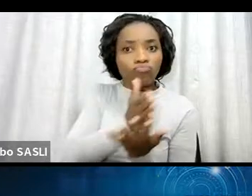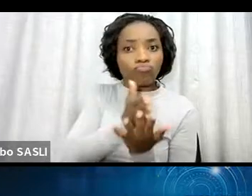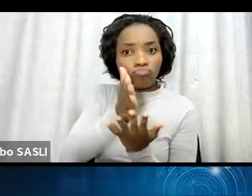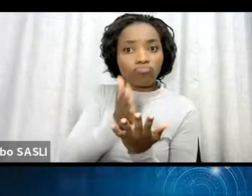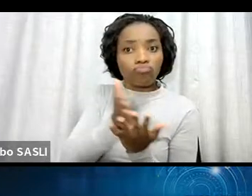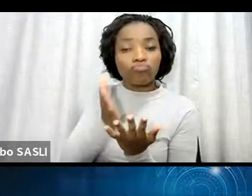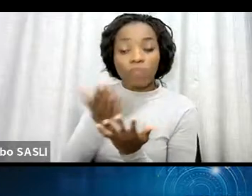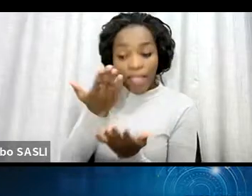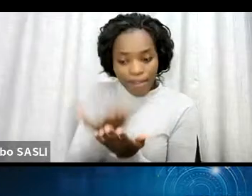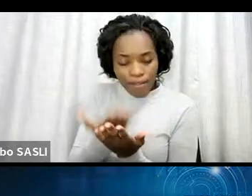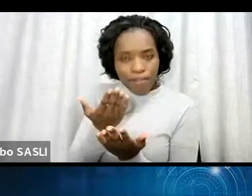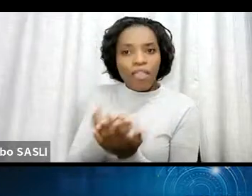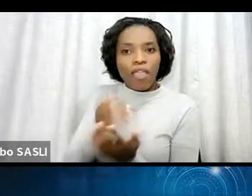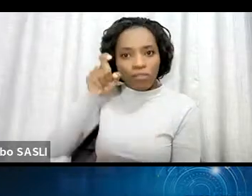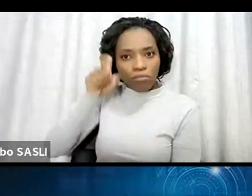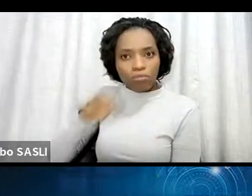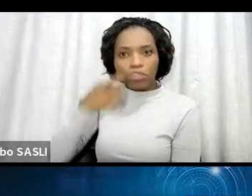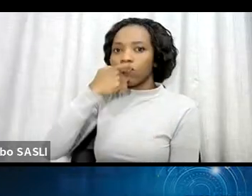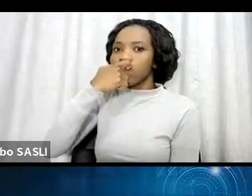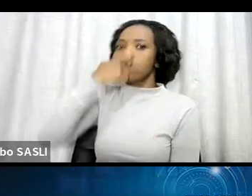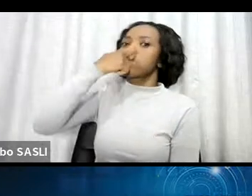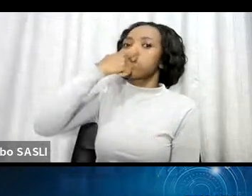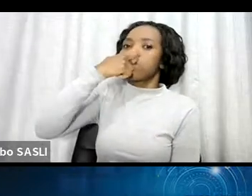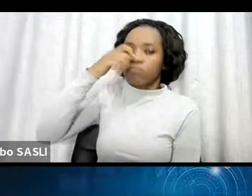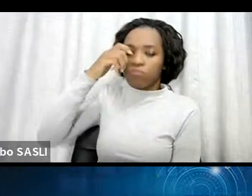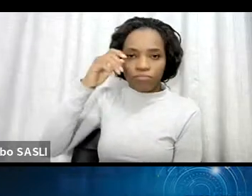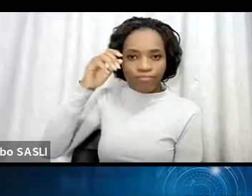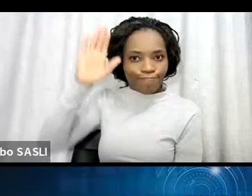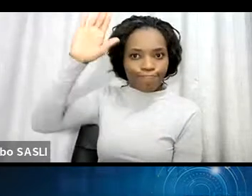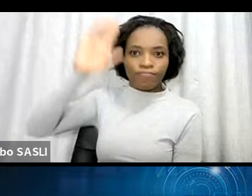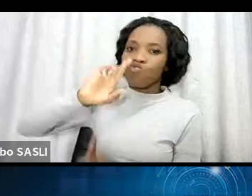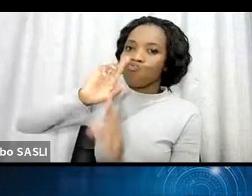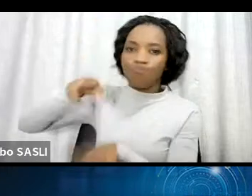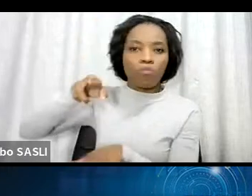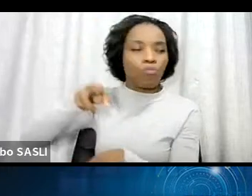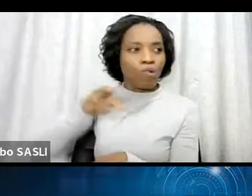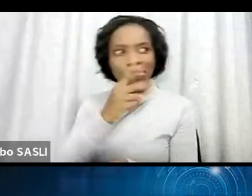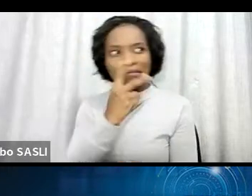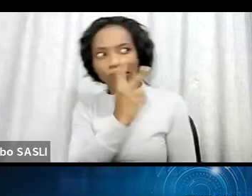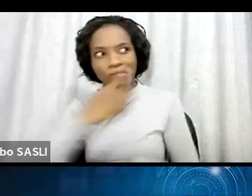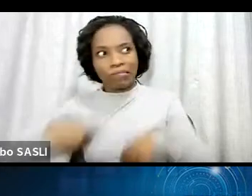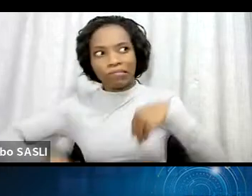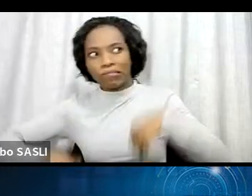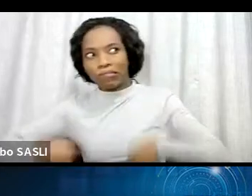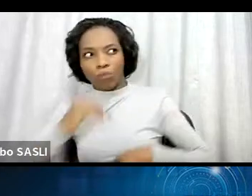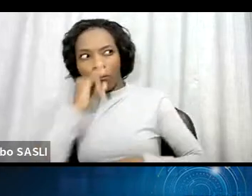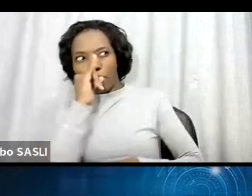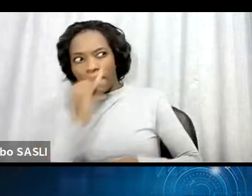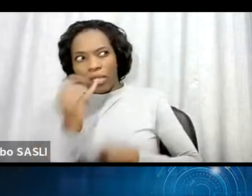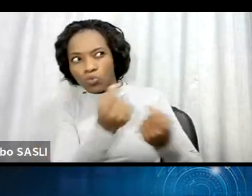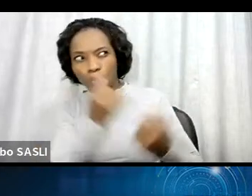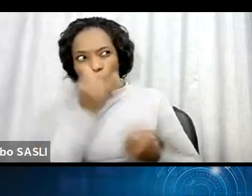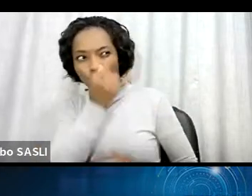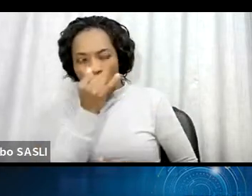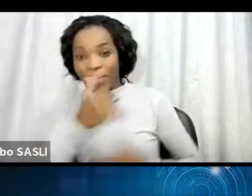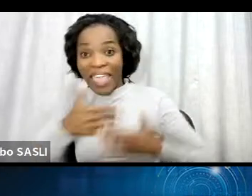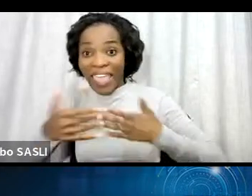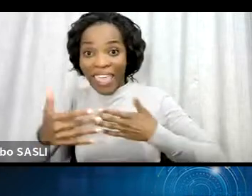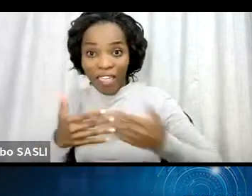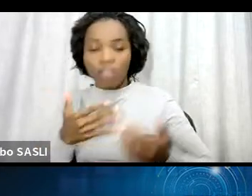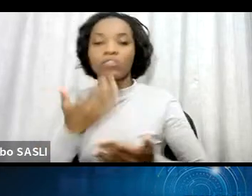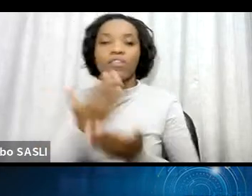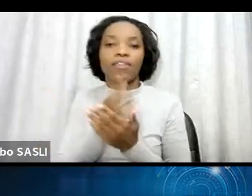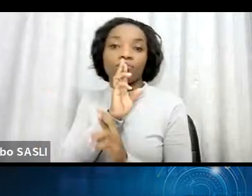whistleblowers and the public that seeks to report nefarious activity in relation to fraud and